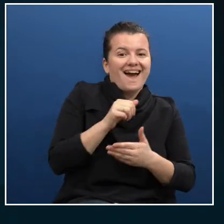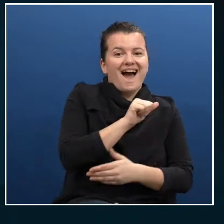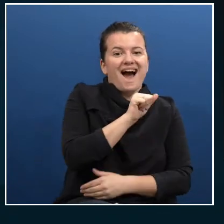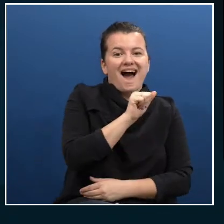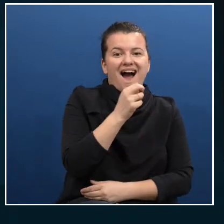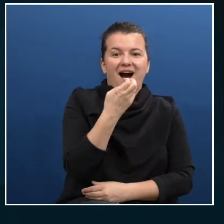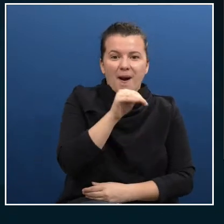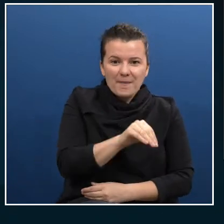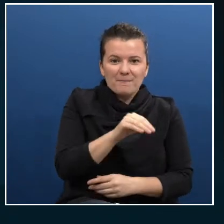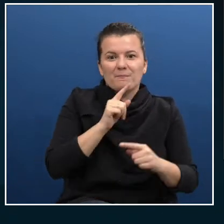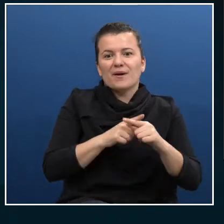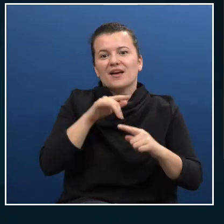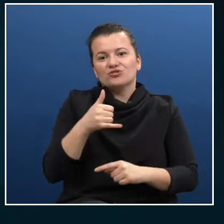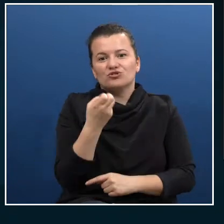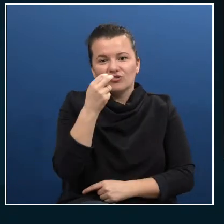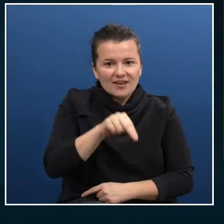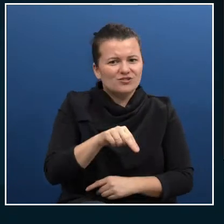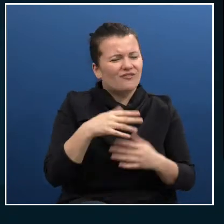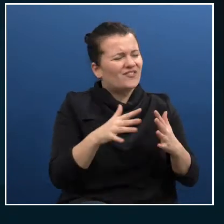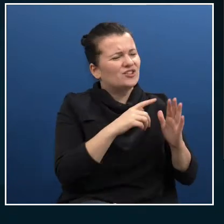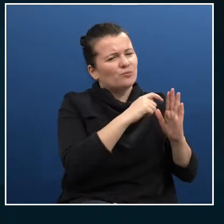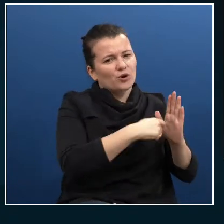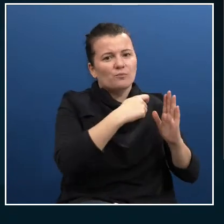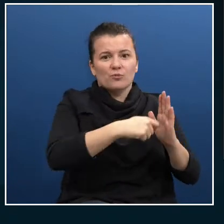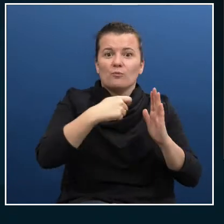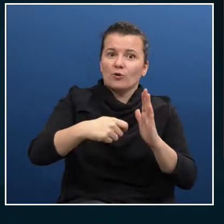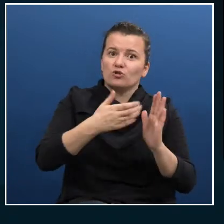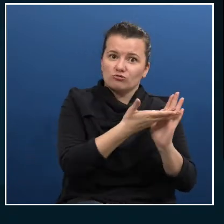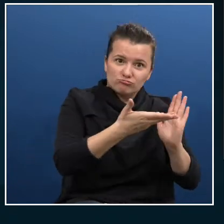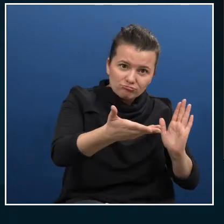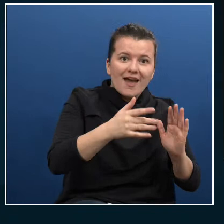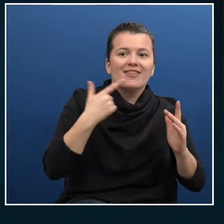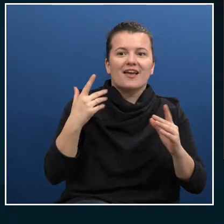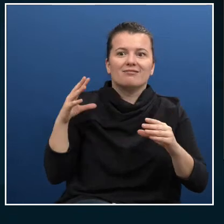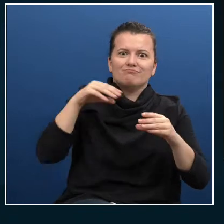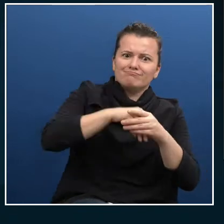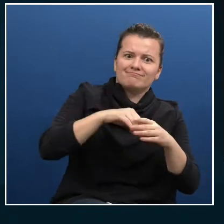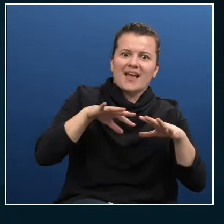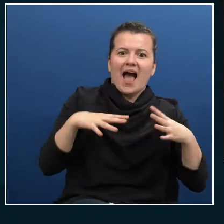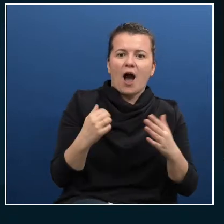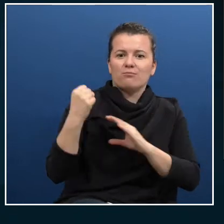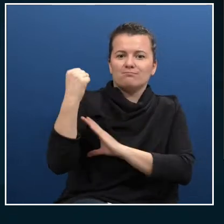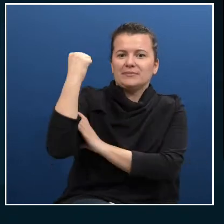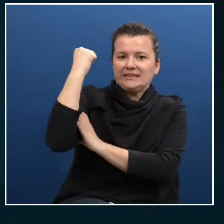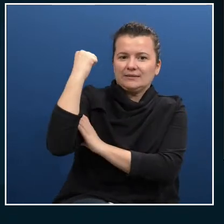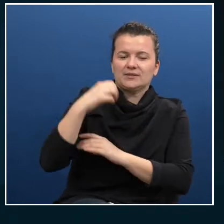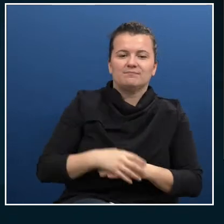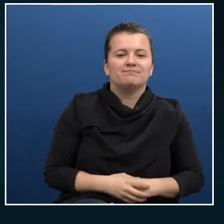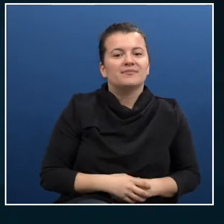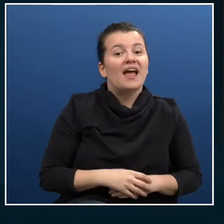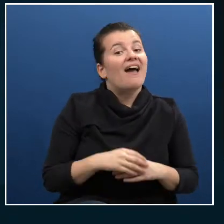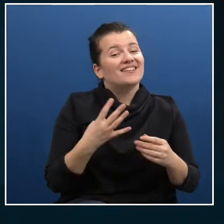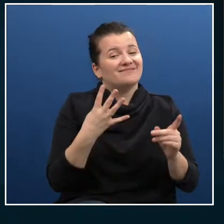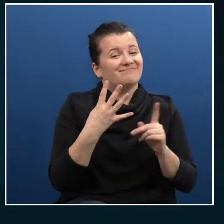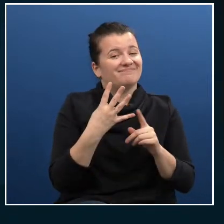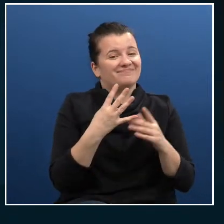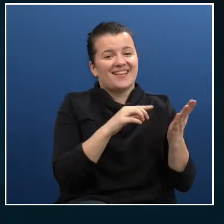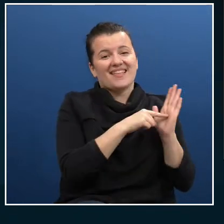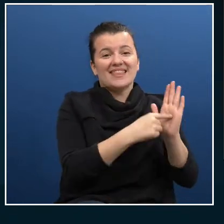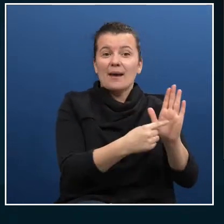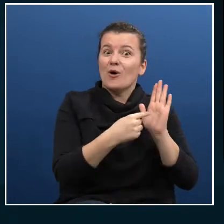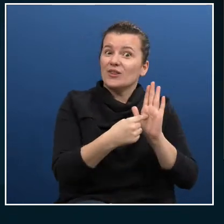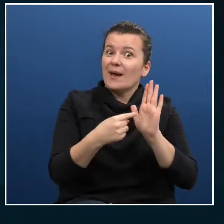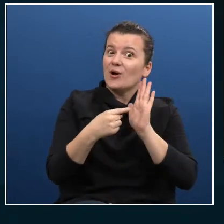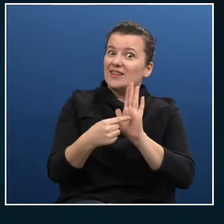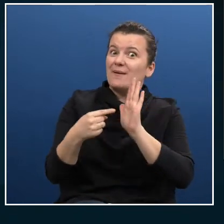configurations, templates, and existing projects that you have. And a lot of demos. So you asked for this action. We sure have that in this session. So